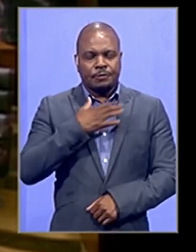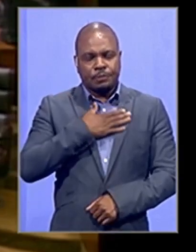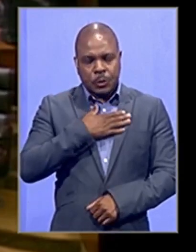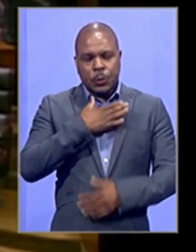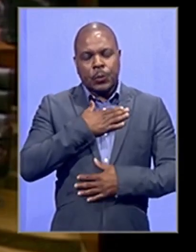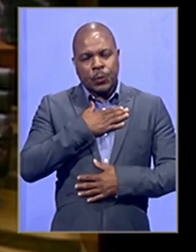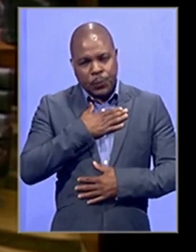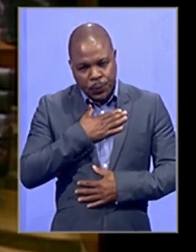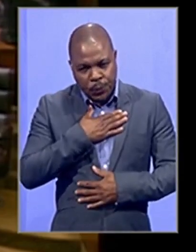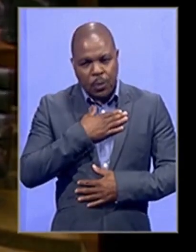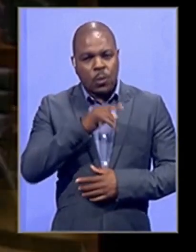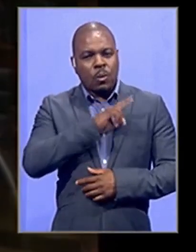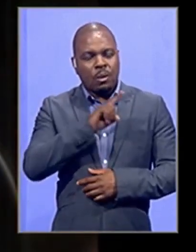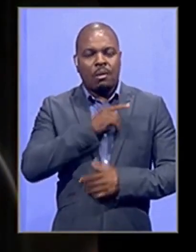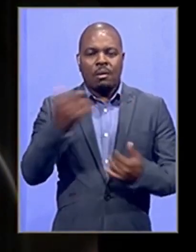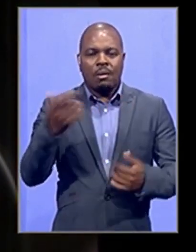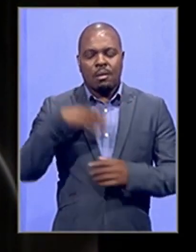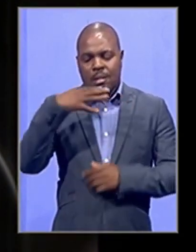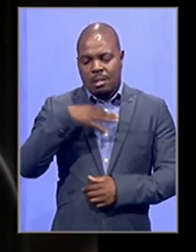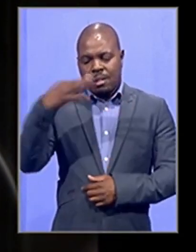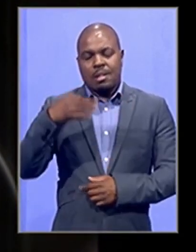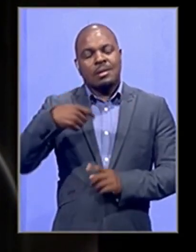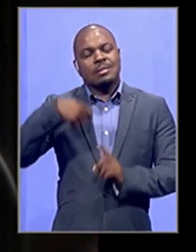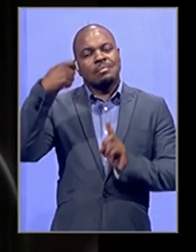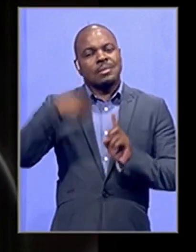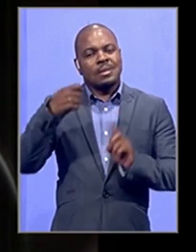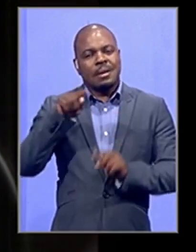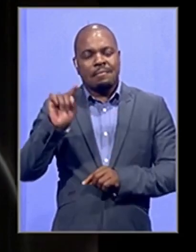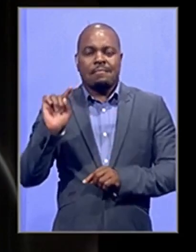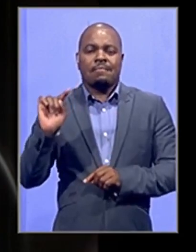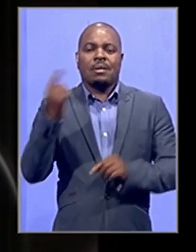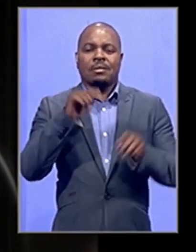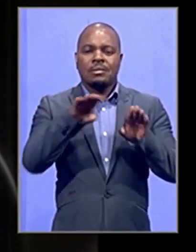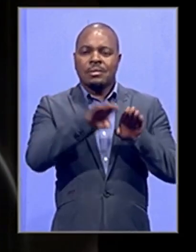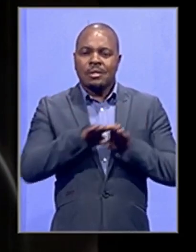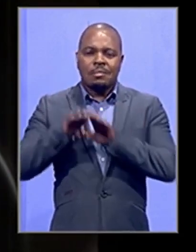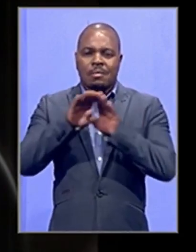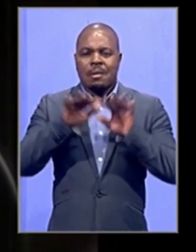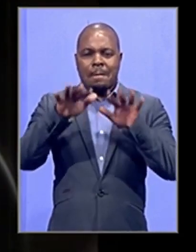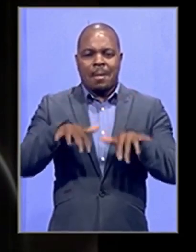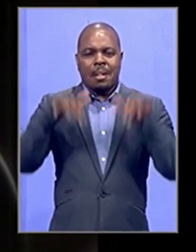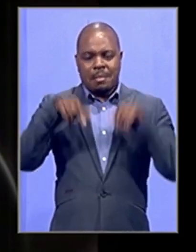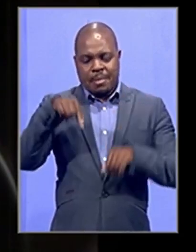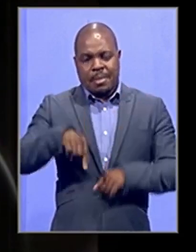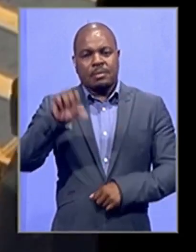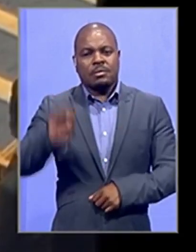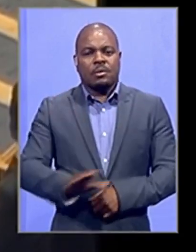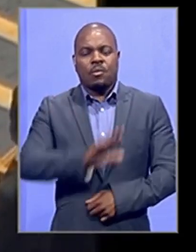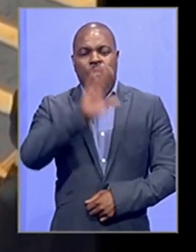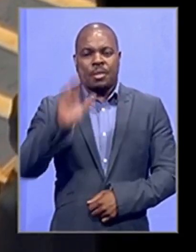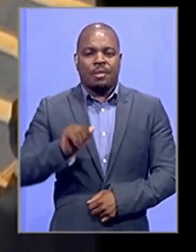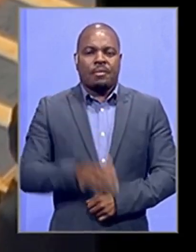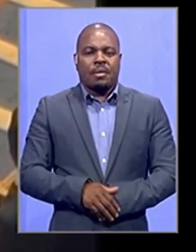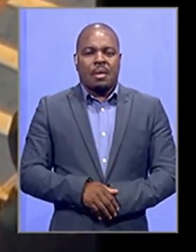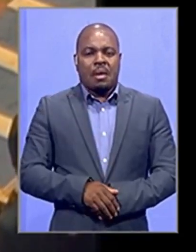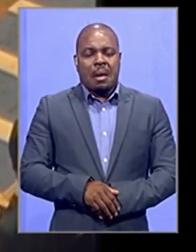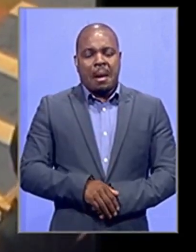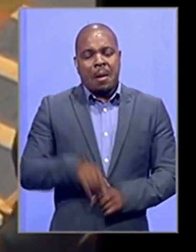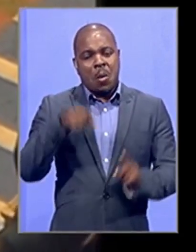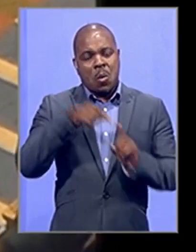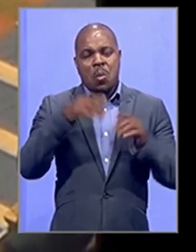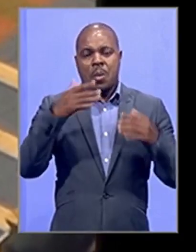to be elected Speaker of this, the first democratically elected Parliament of South Africa. Mahlwa a dibona